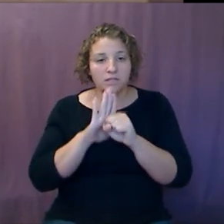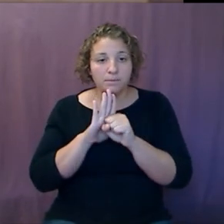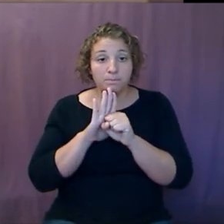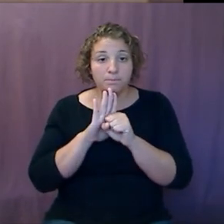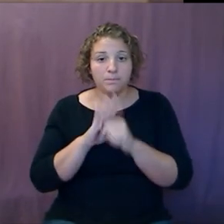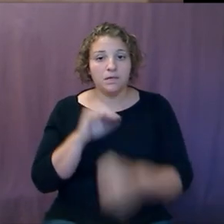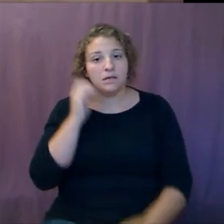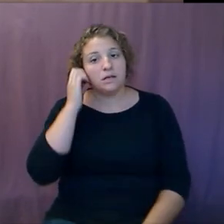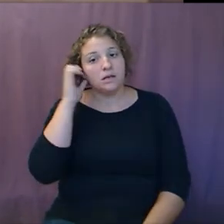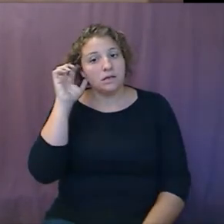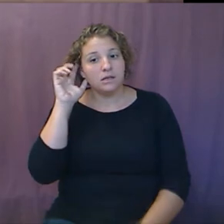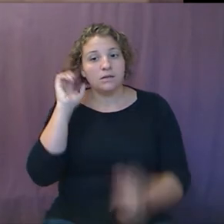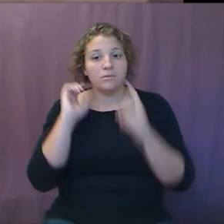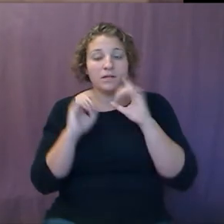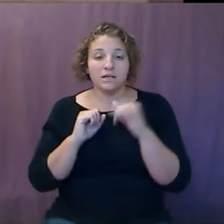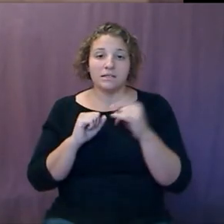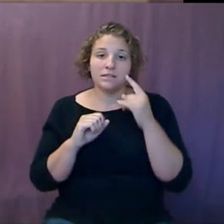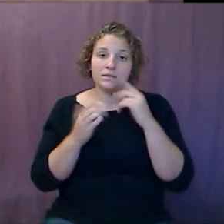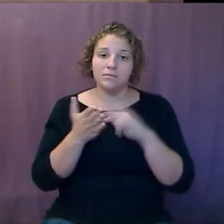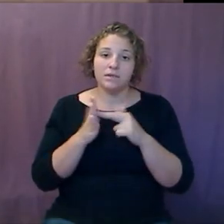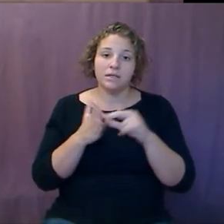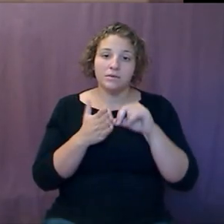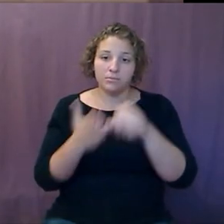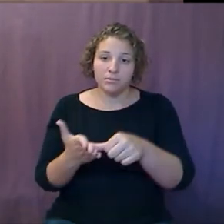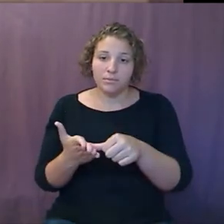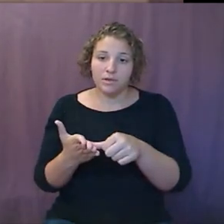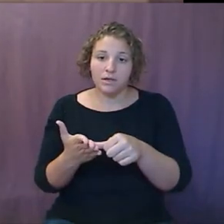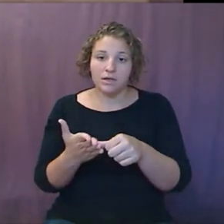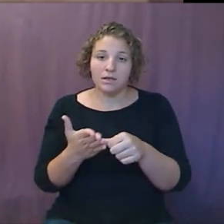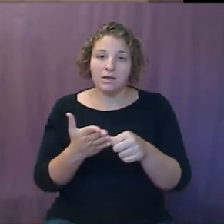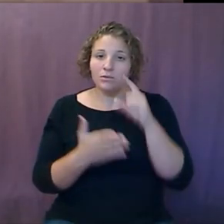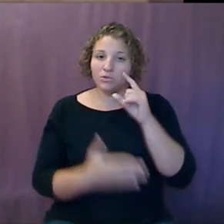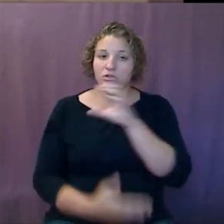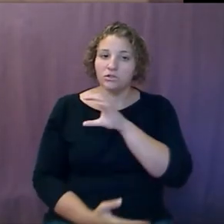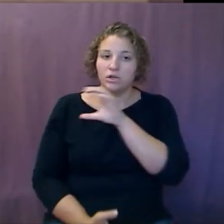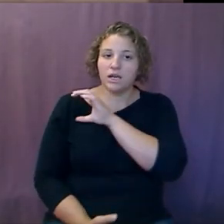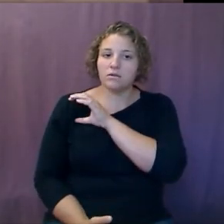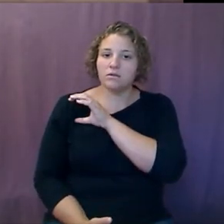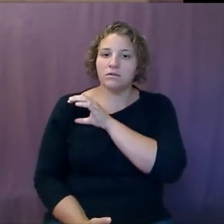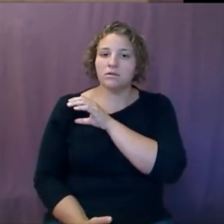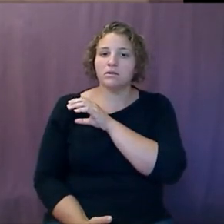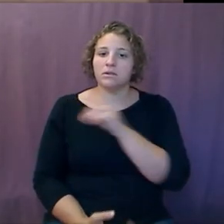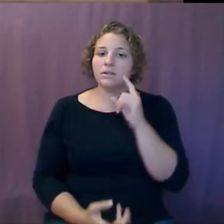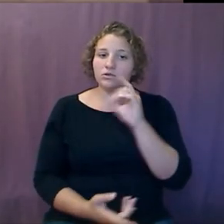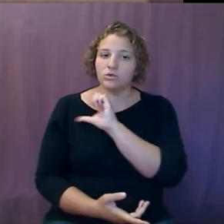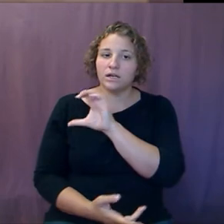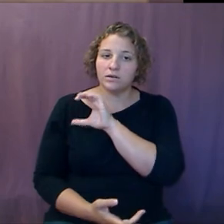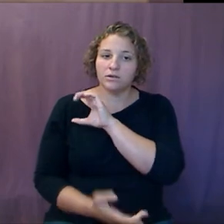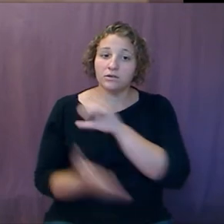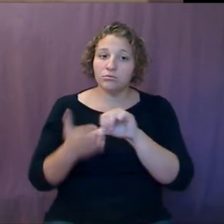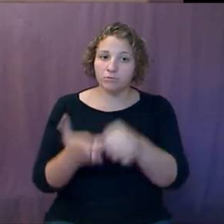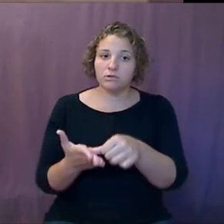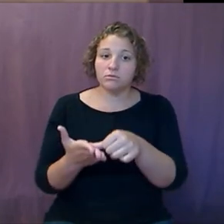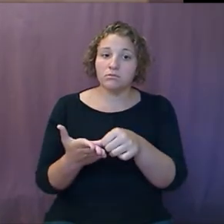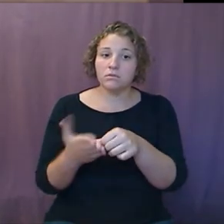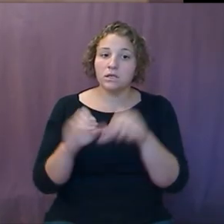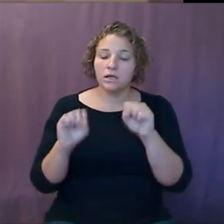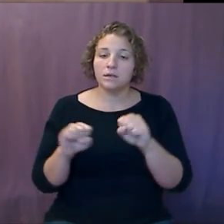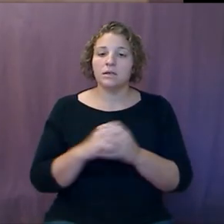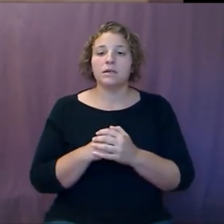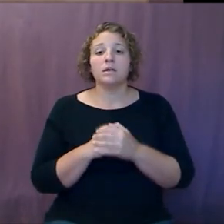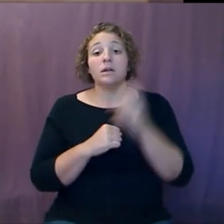here in the Greek speaks of an impression which is essentially our character your character leaves an impression interesting as well then